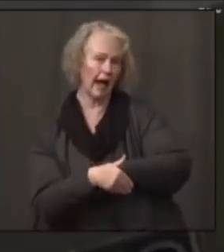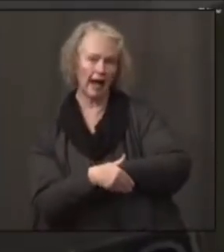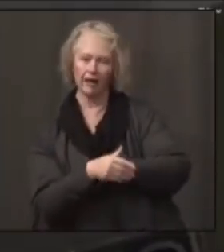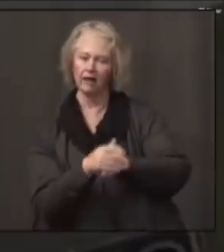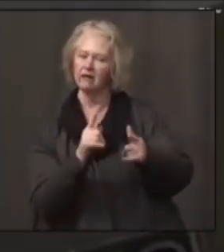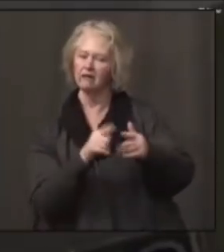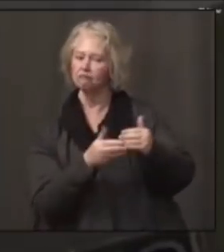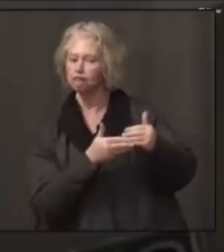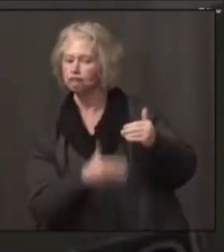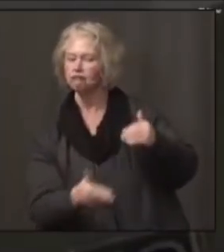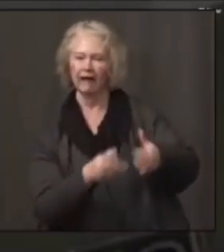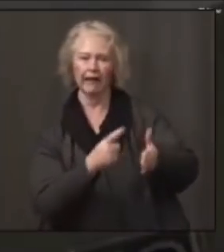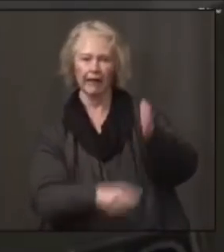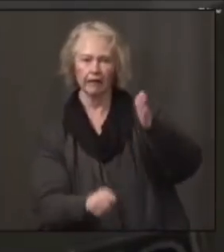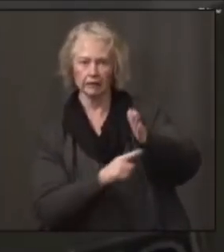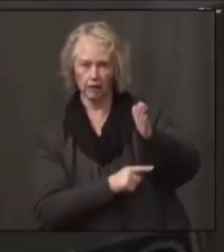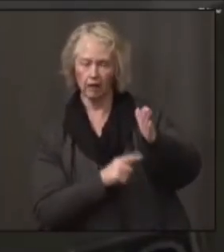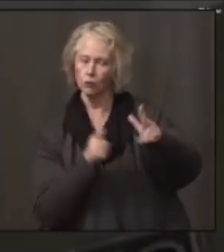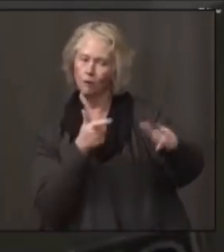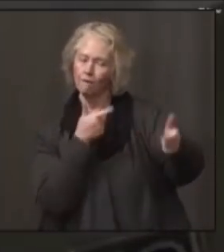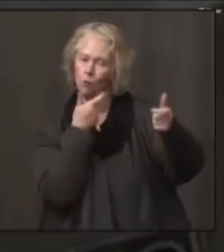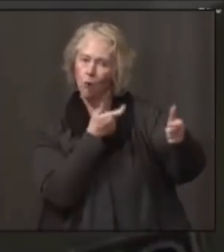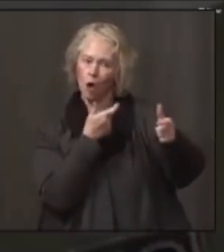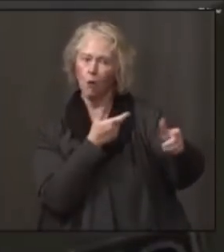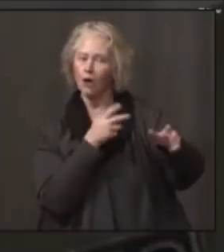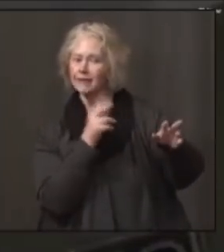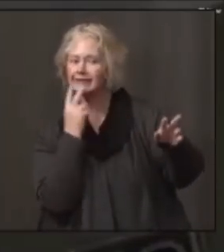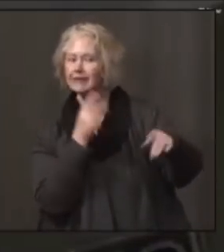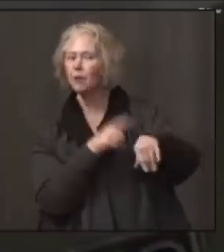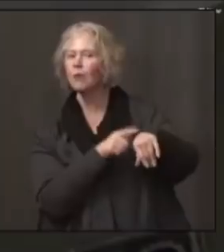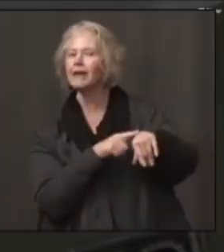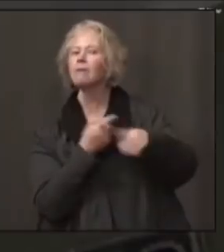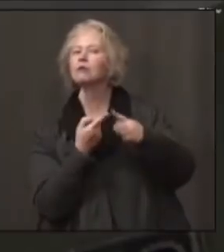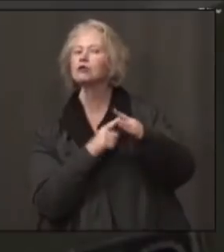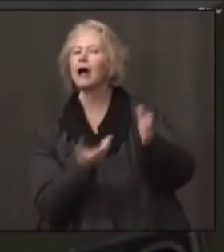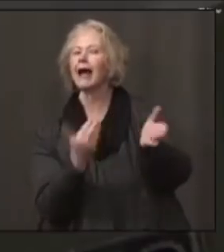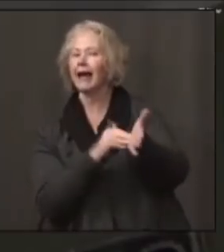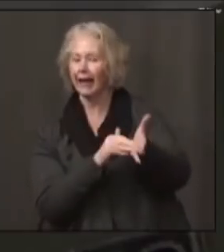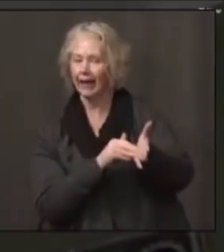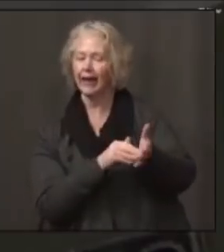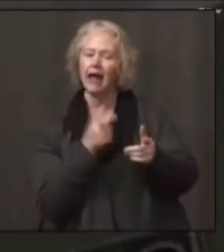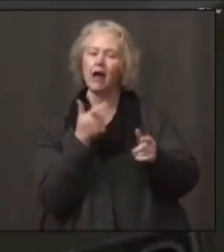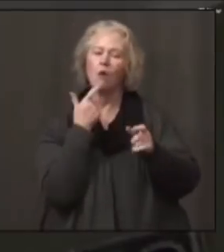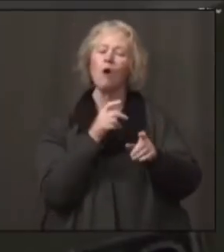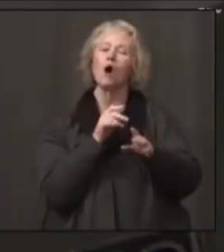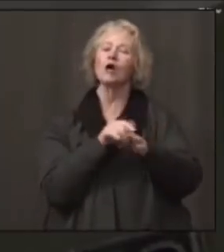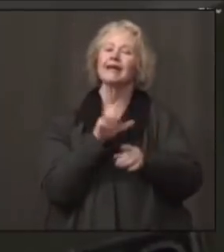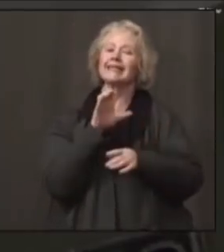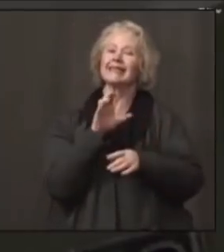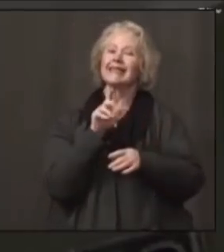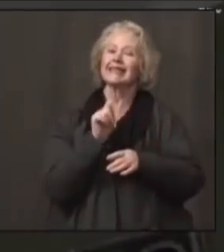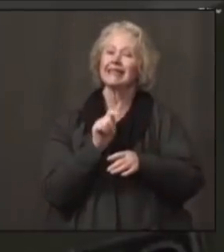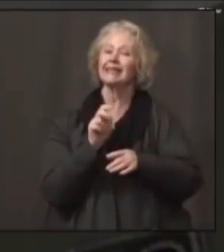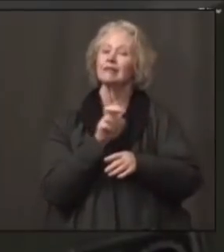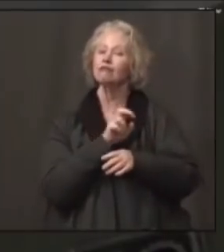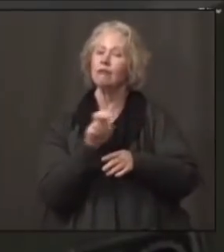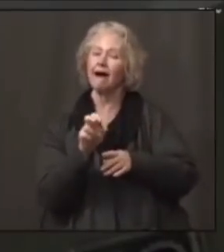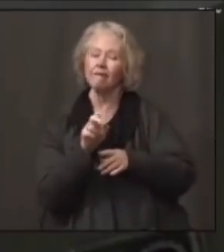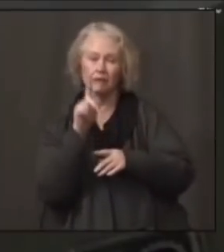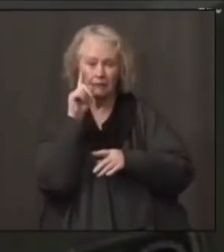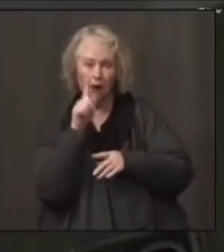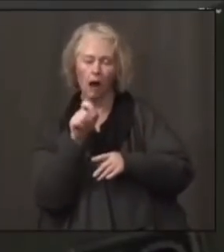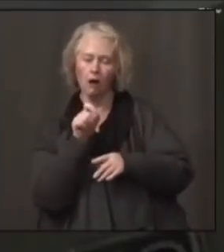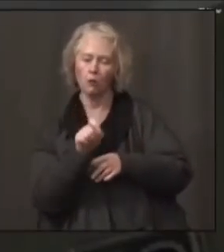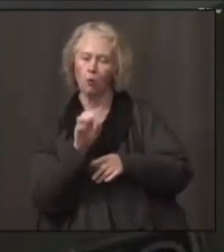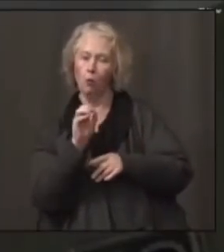So please monitor what's going on at Metro North and pay attention to cttravelsmart.org, where we'll keep everything posted on